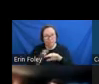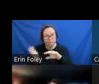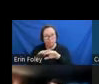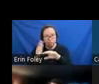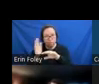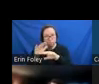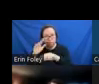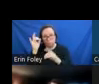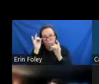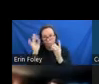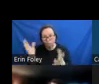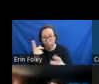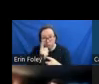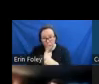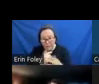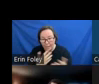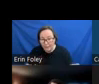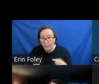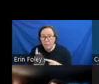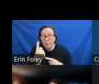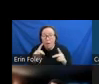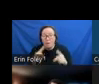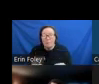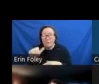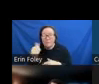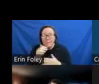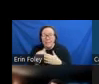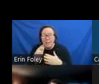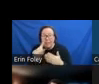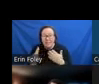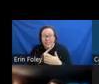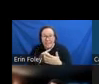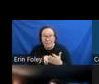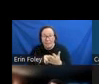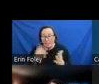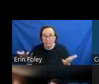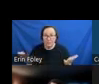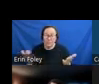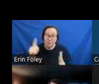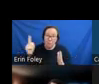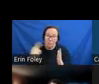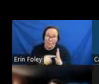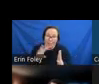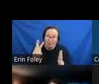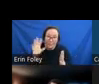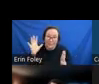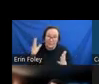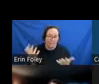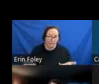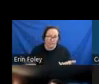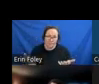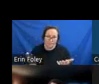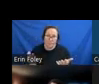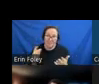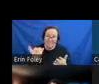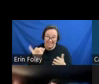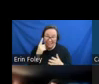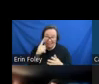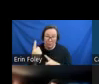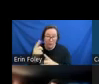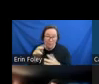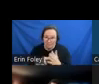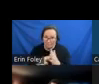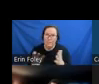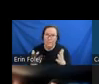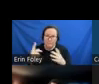one person $10 an hour, that's $1,680 a week. And obviously, we're not paying one person $10 an hour.